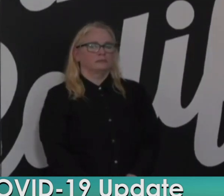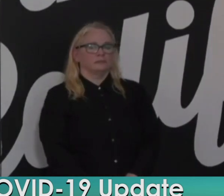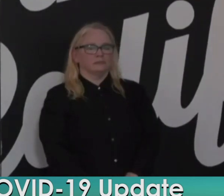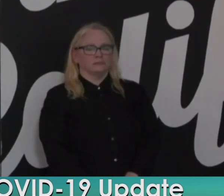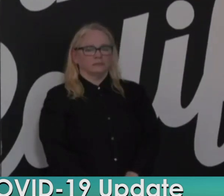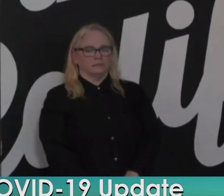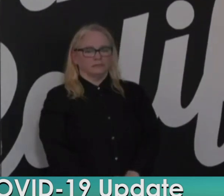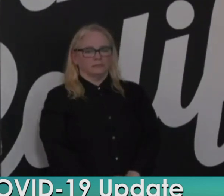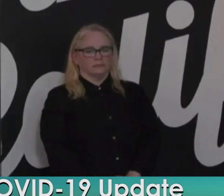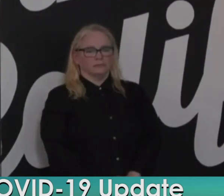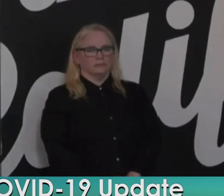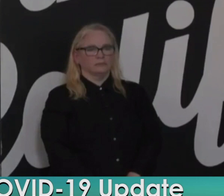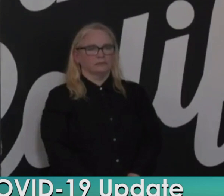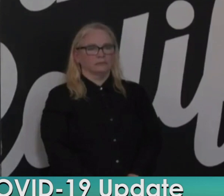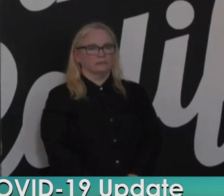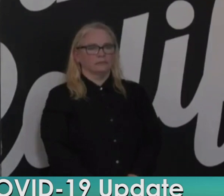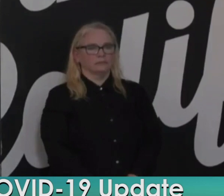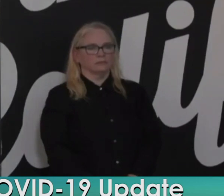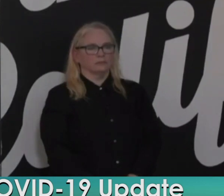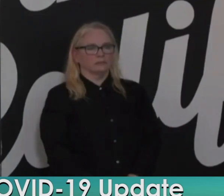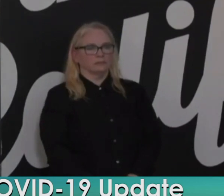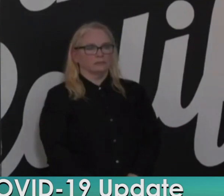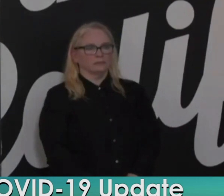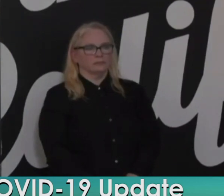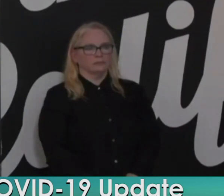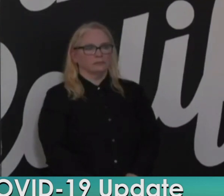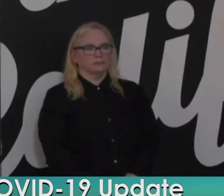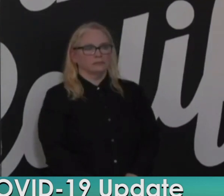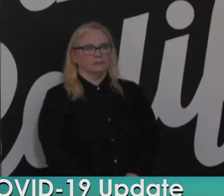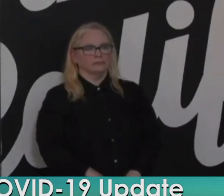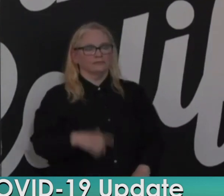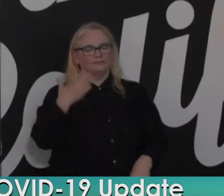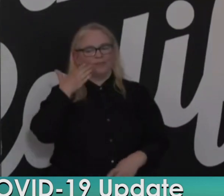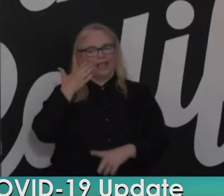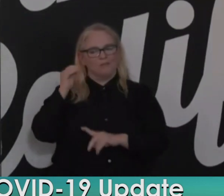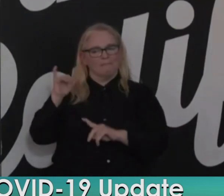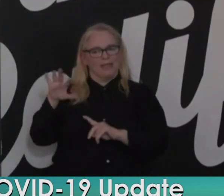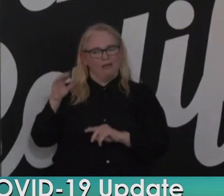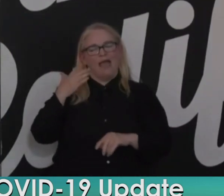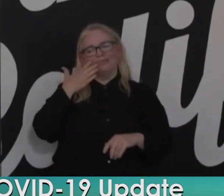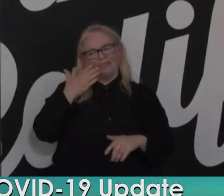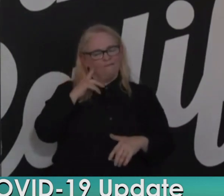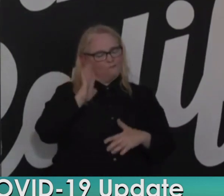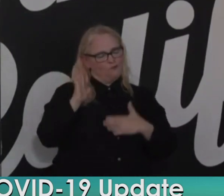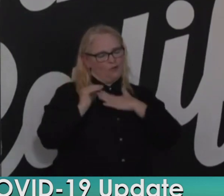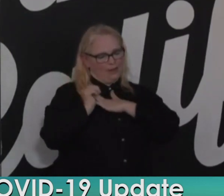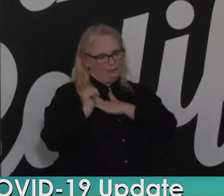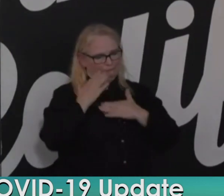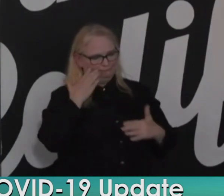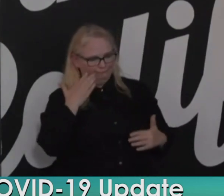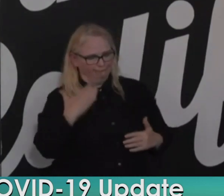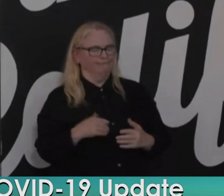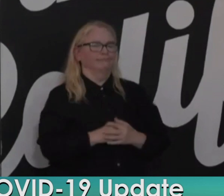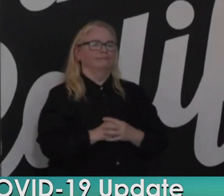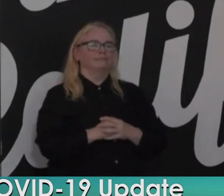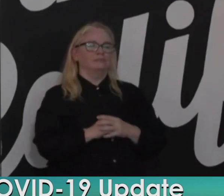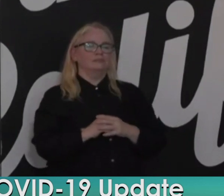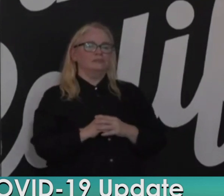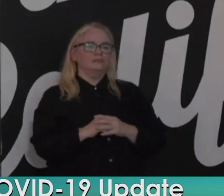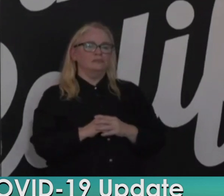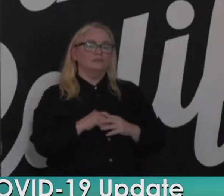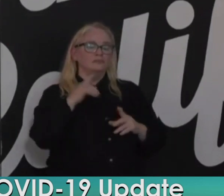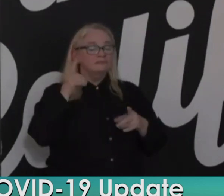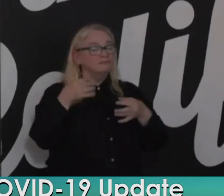Thank you, Mr. Mayor, and again, thank you for all your leadership, and again, that central nature of partnership at the local